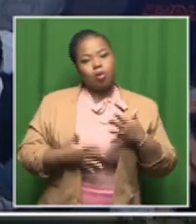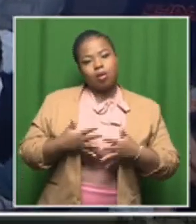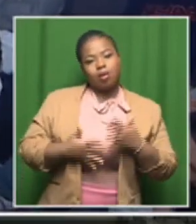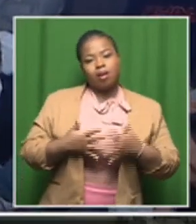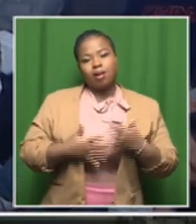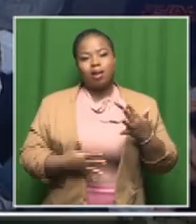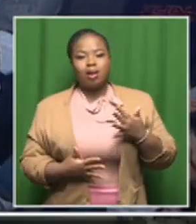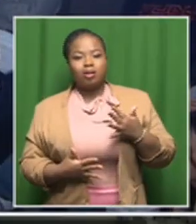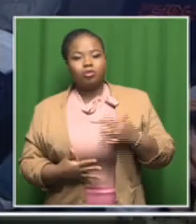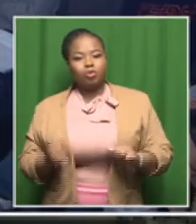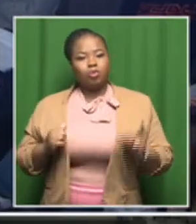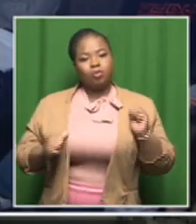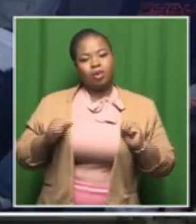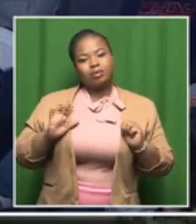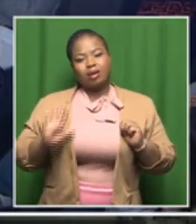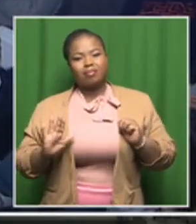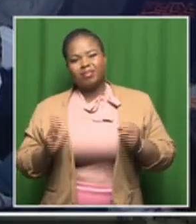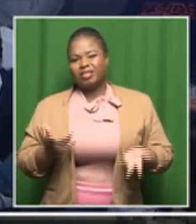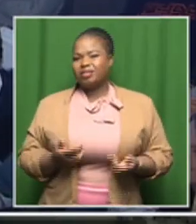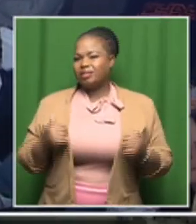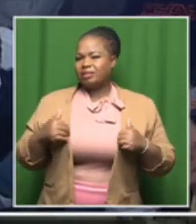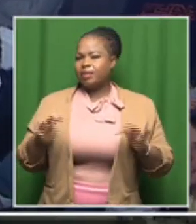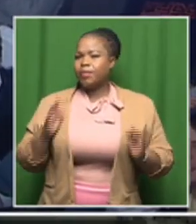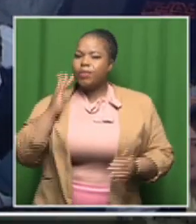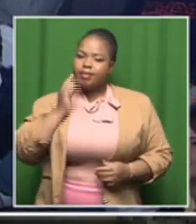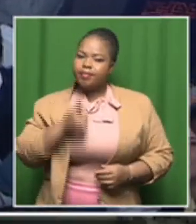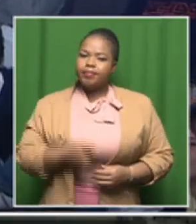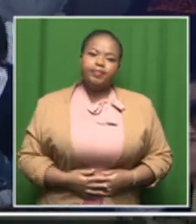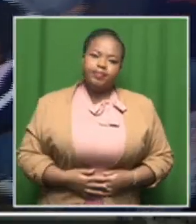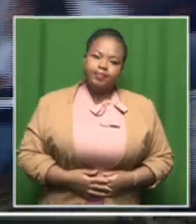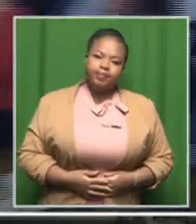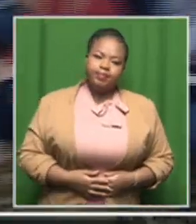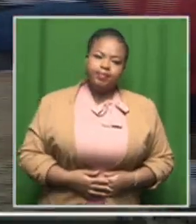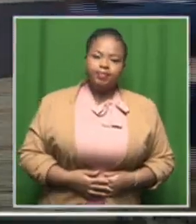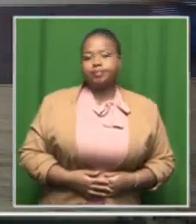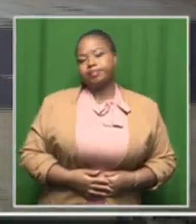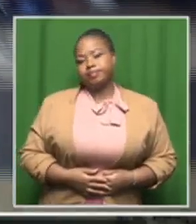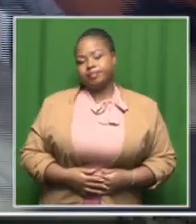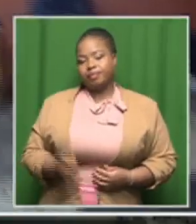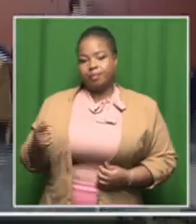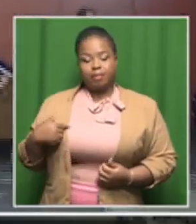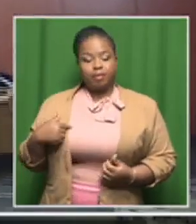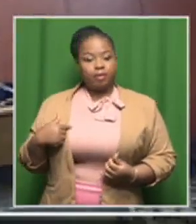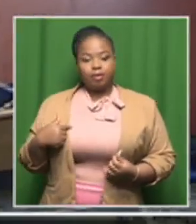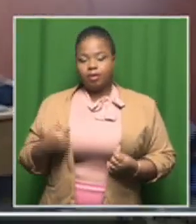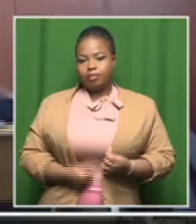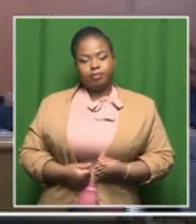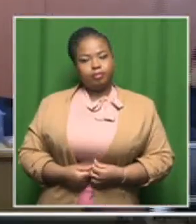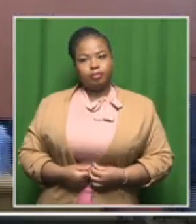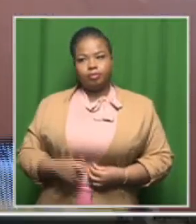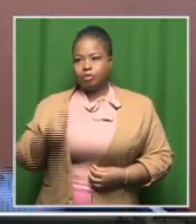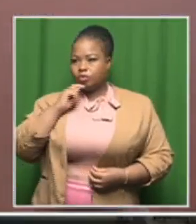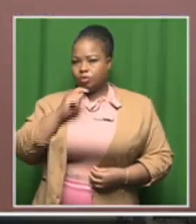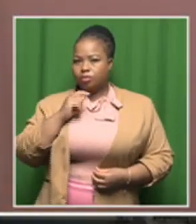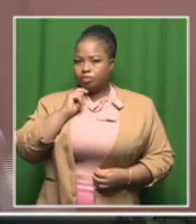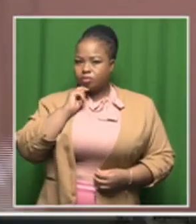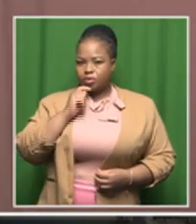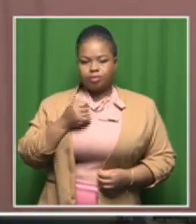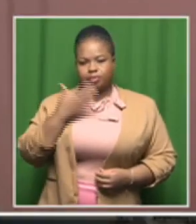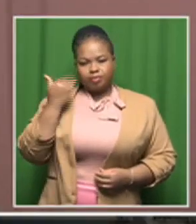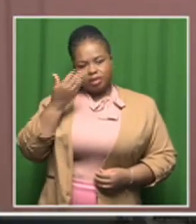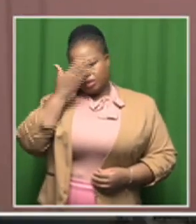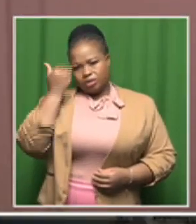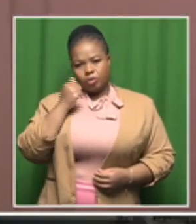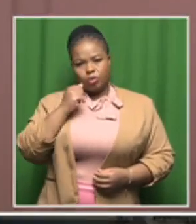funny side of you take hold of you? Do you know, I never quite understand what satire